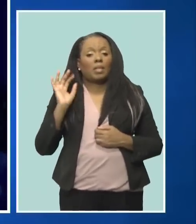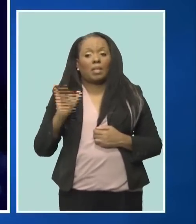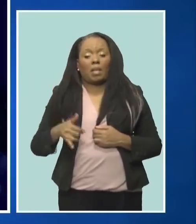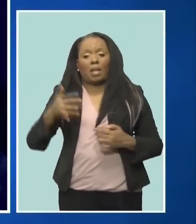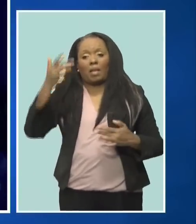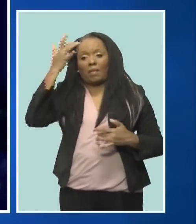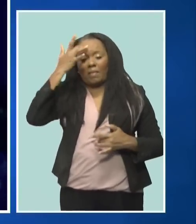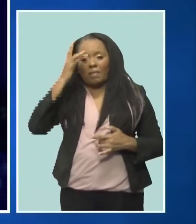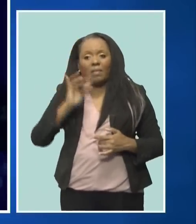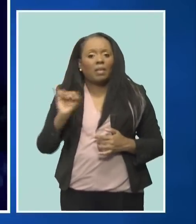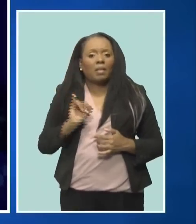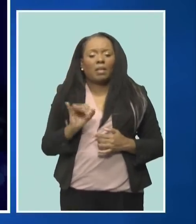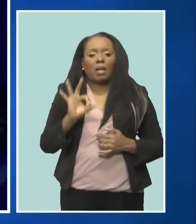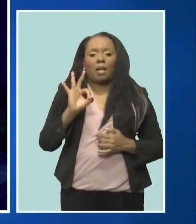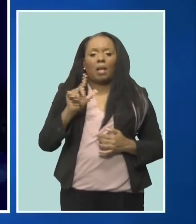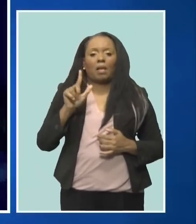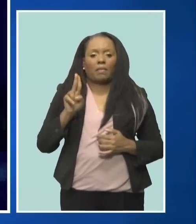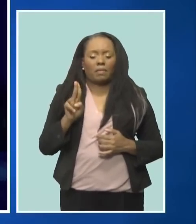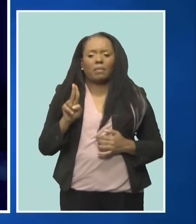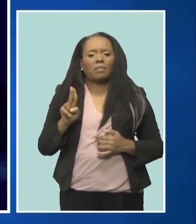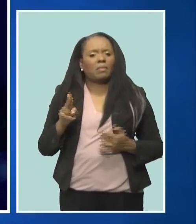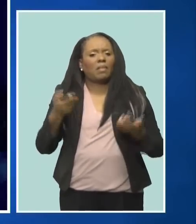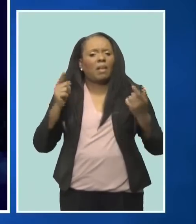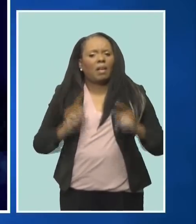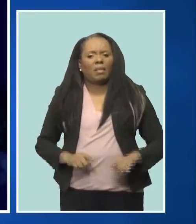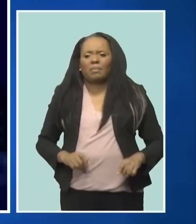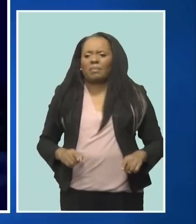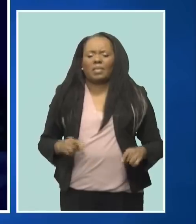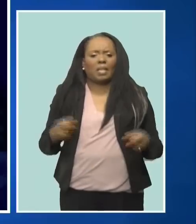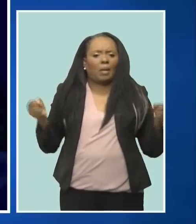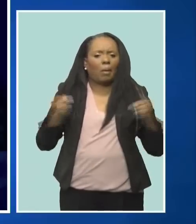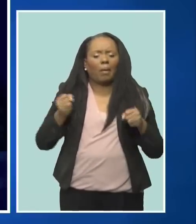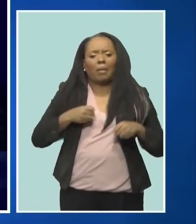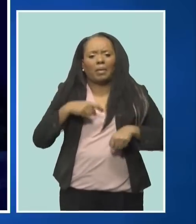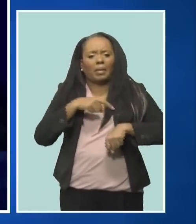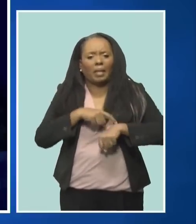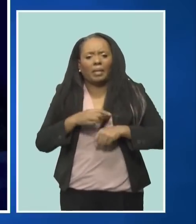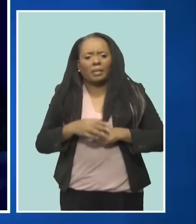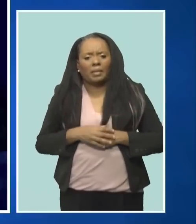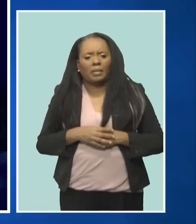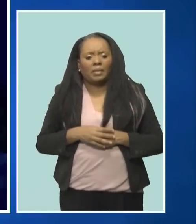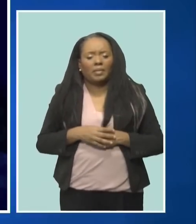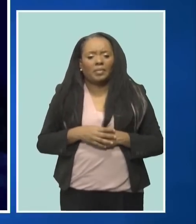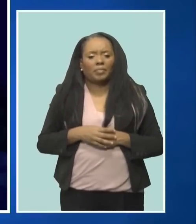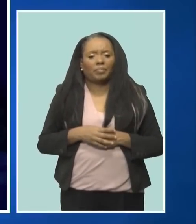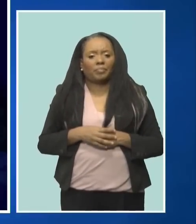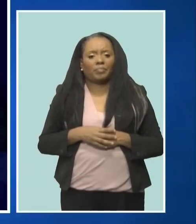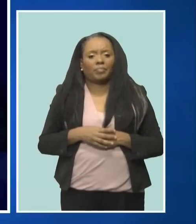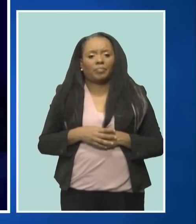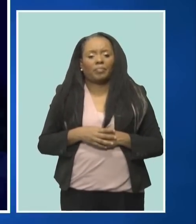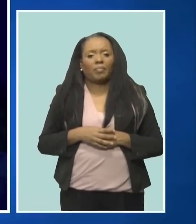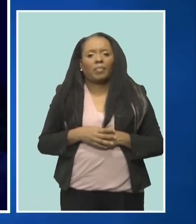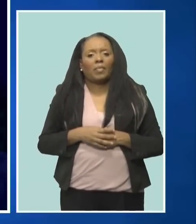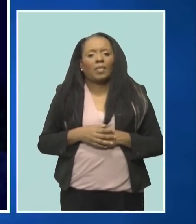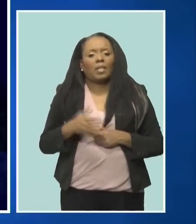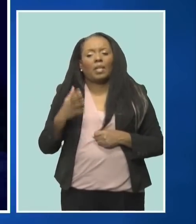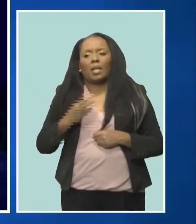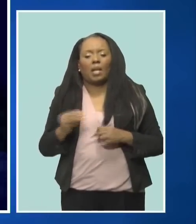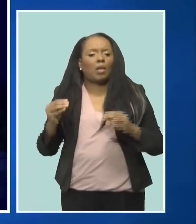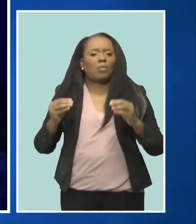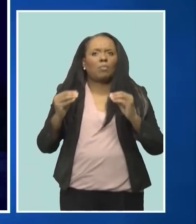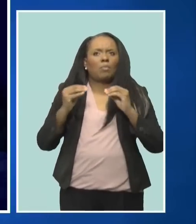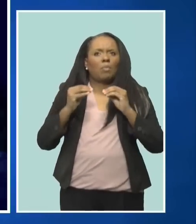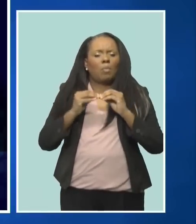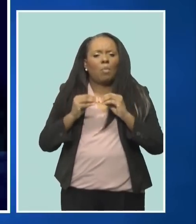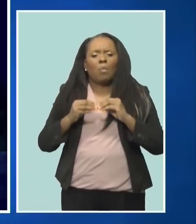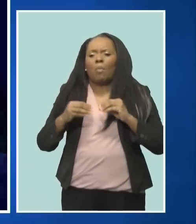traditionally surge in this time of year, in the winter season, coinciding with the colder weather and increased indoor activity in the global